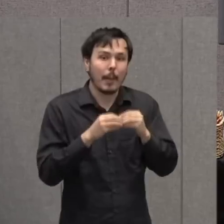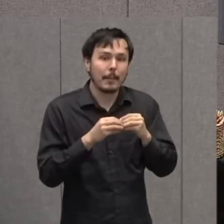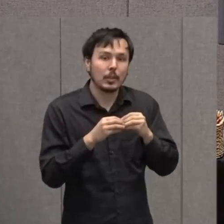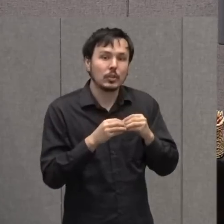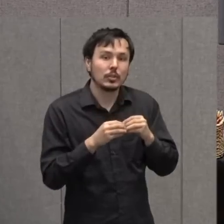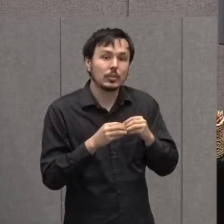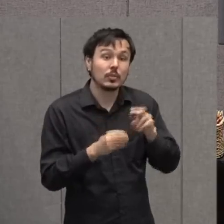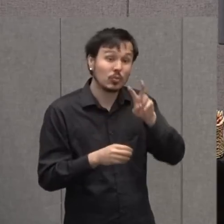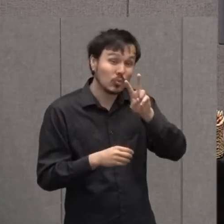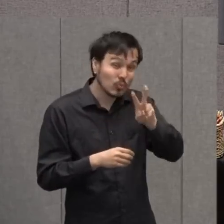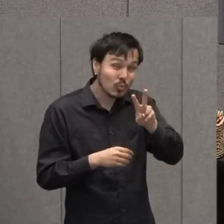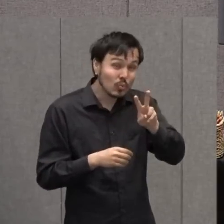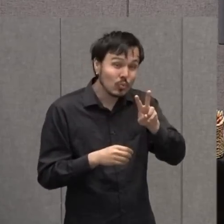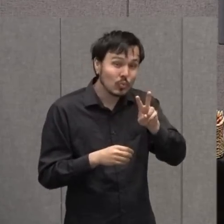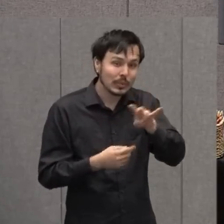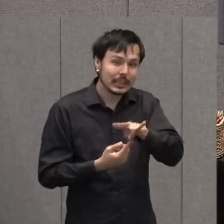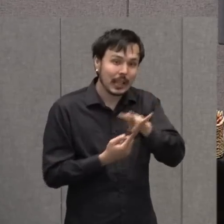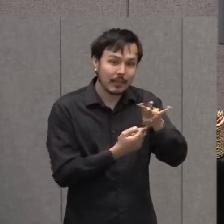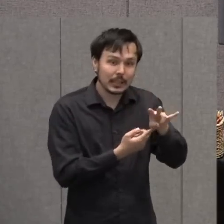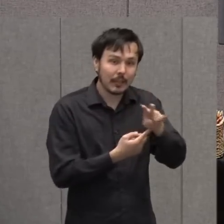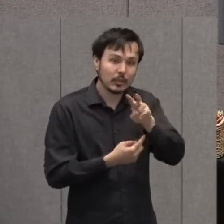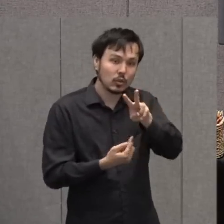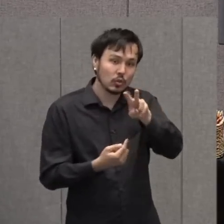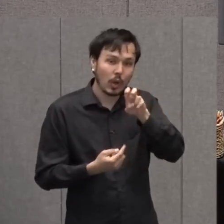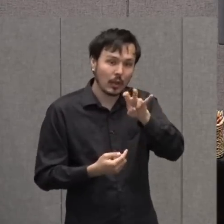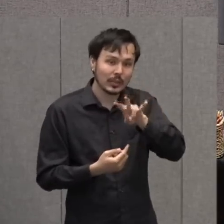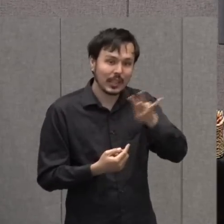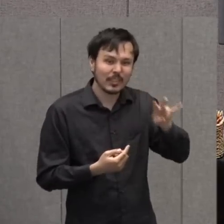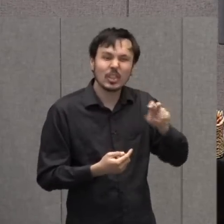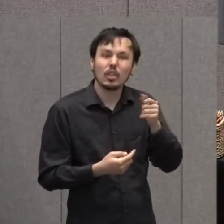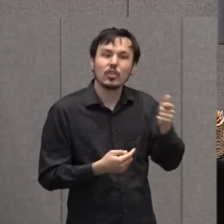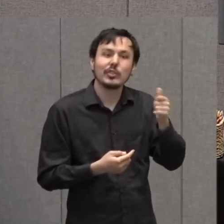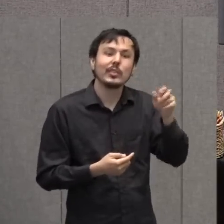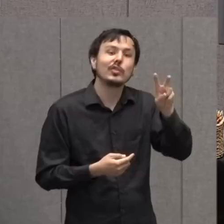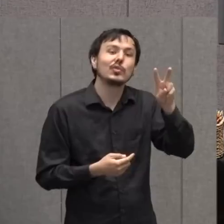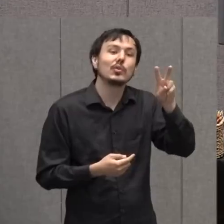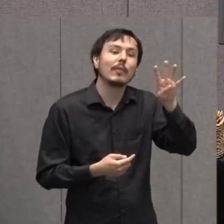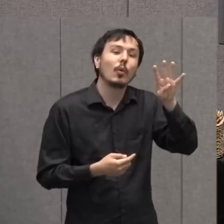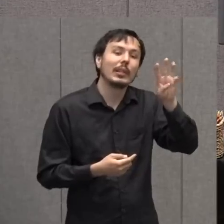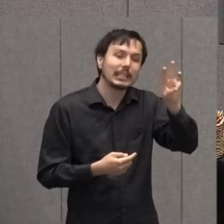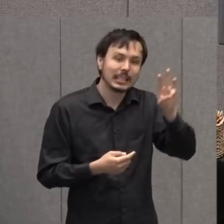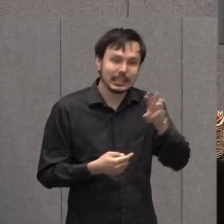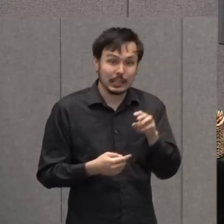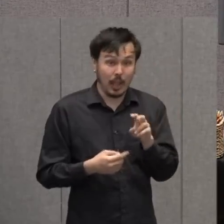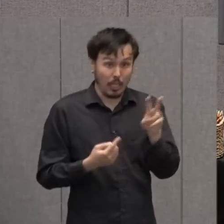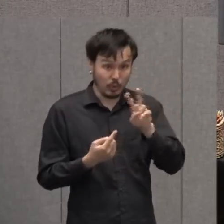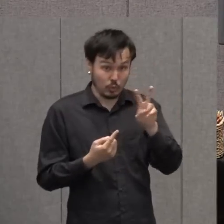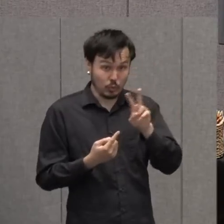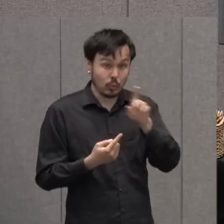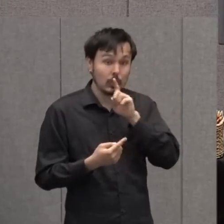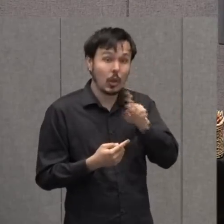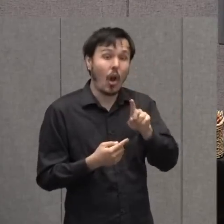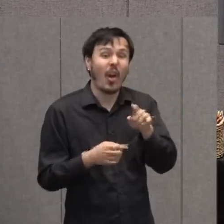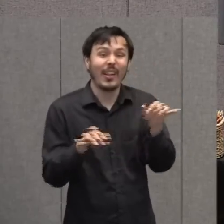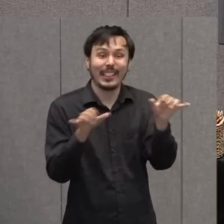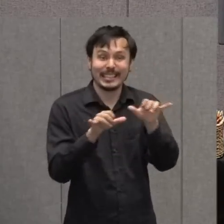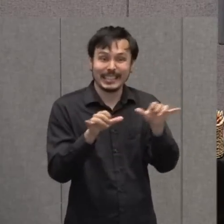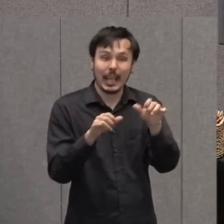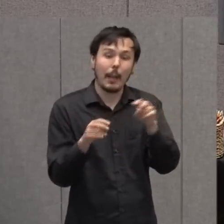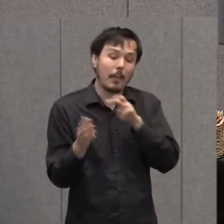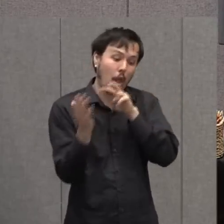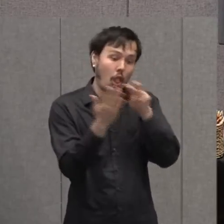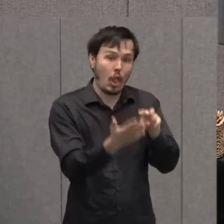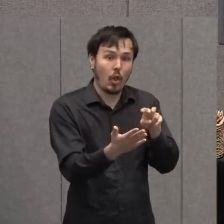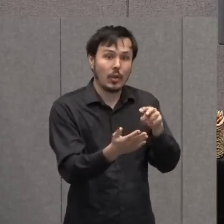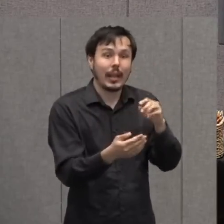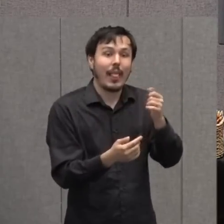I had 277 and she had 246. So the 2s are the same. So then you would go look at the 10s. Which one's